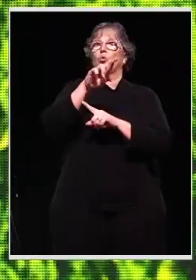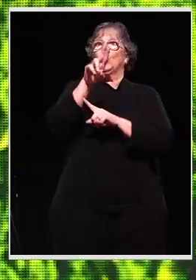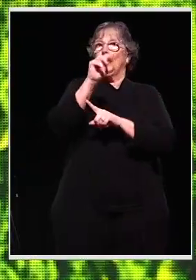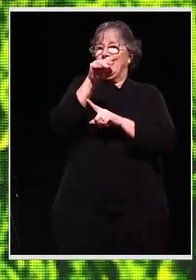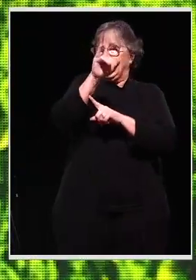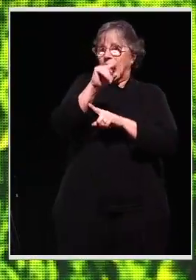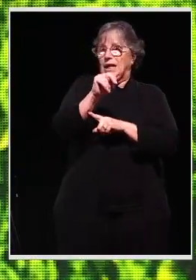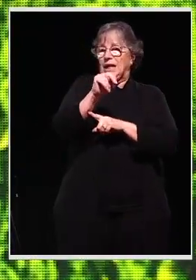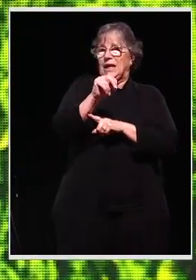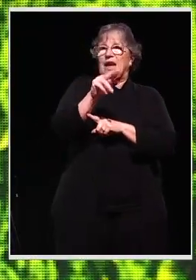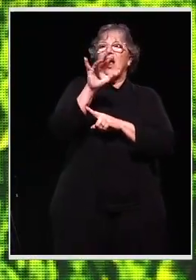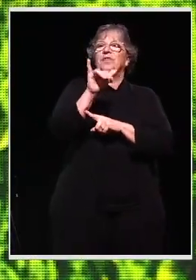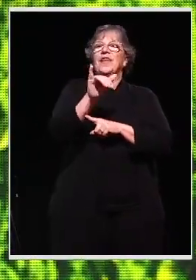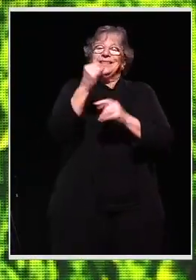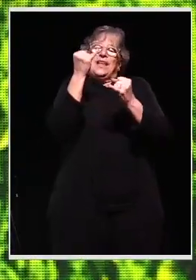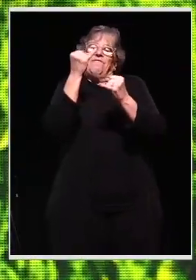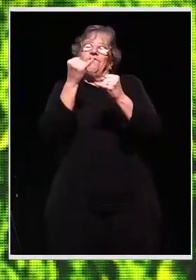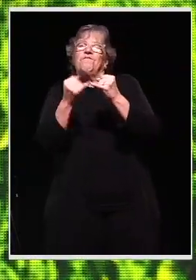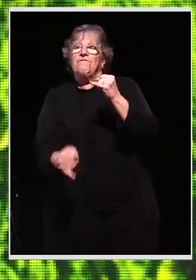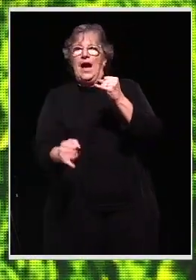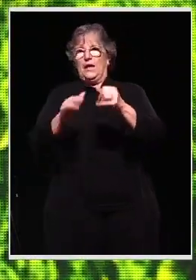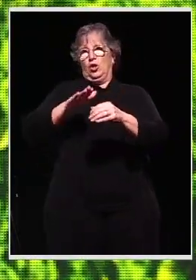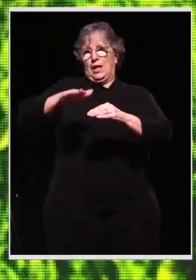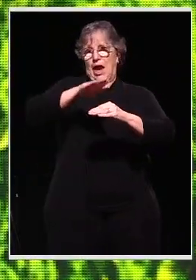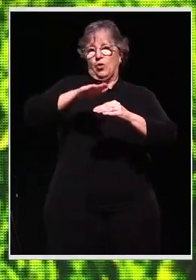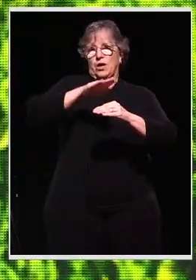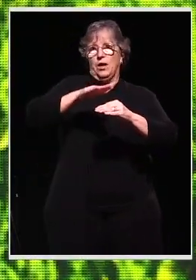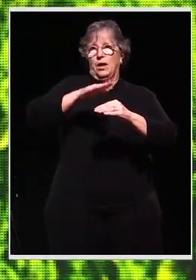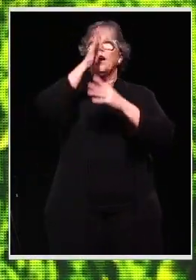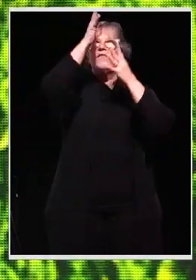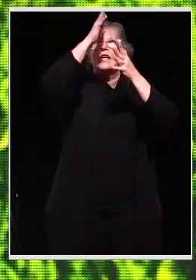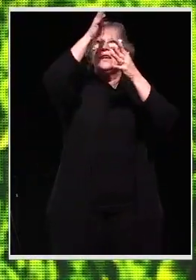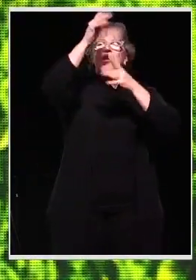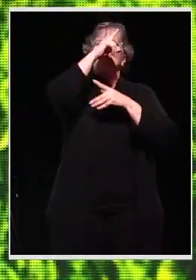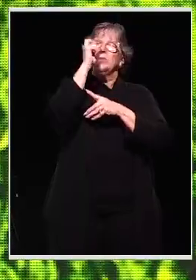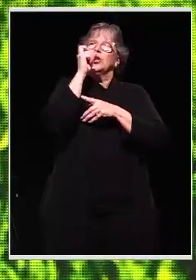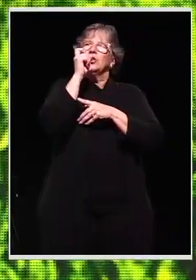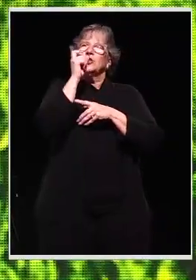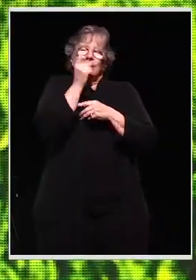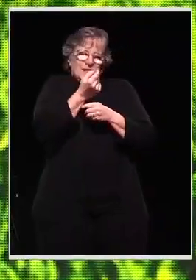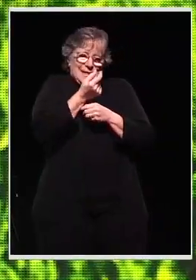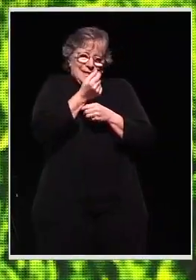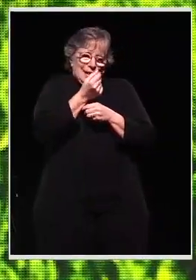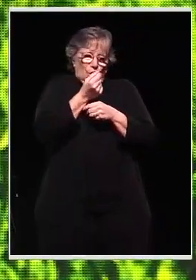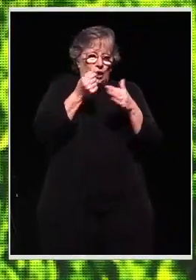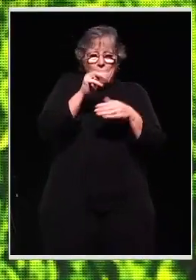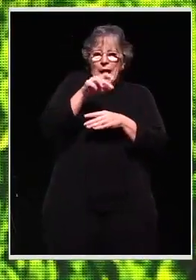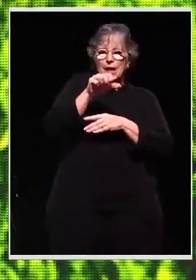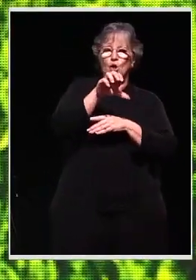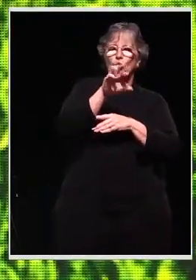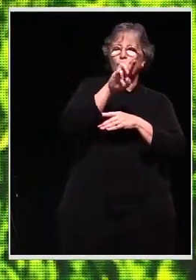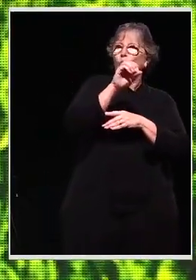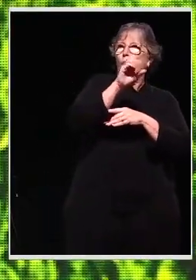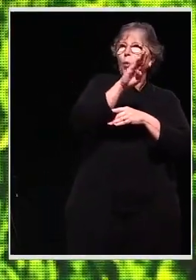final frontier. The rumen is the final frontier of innovation because there's all these little creatures living in there, these microbes,